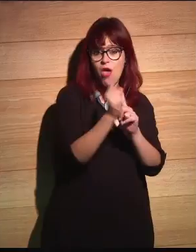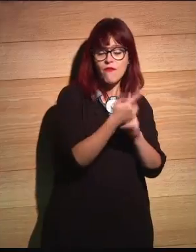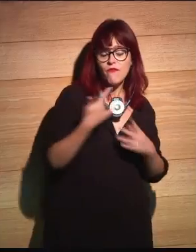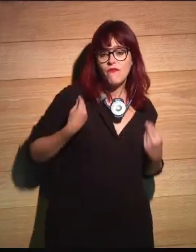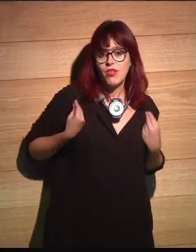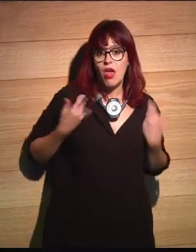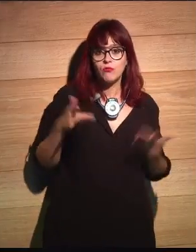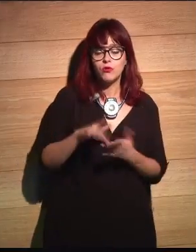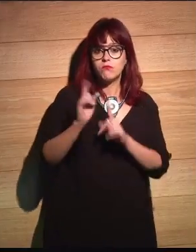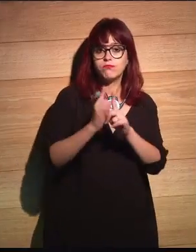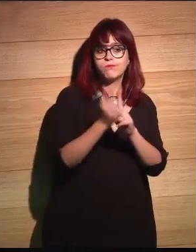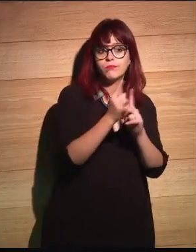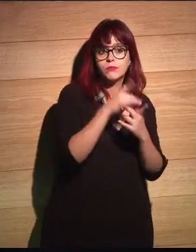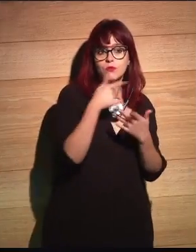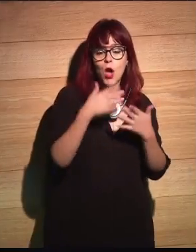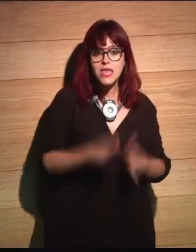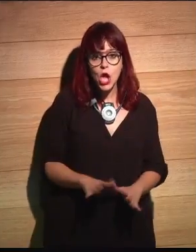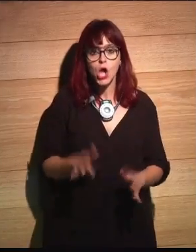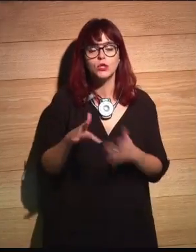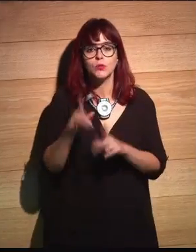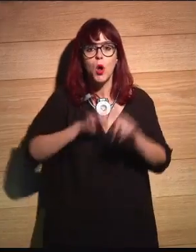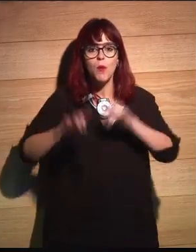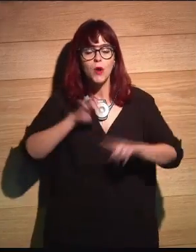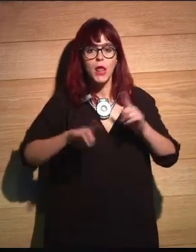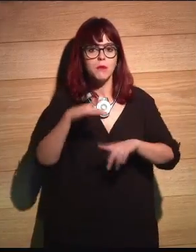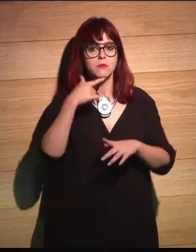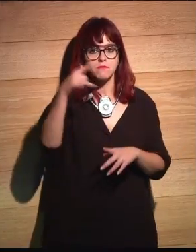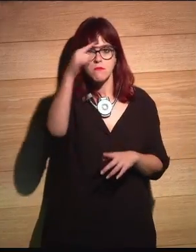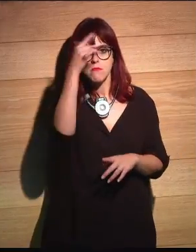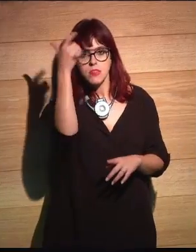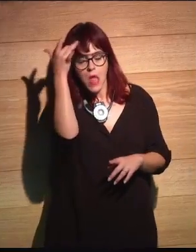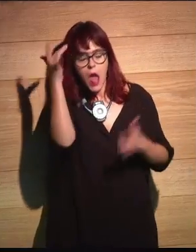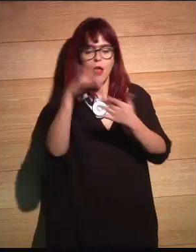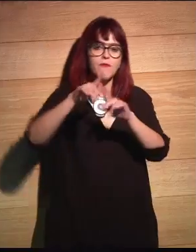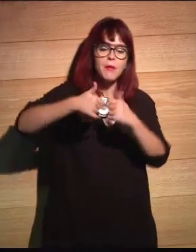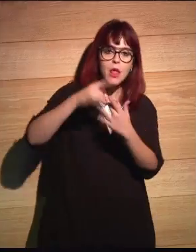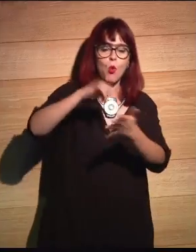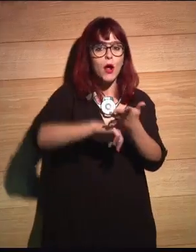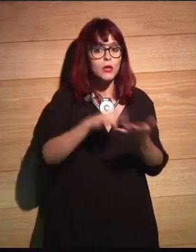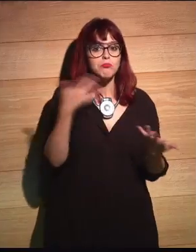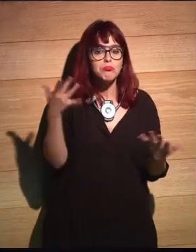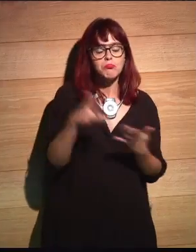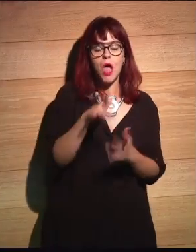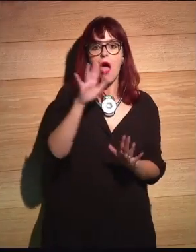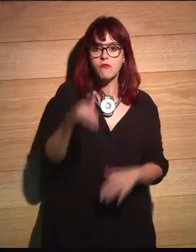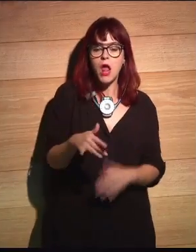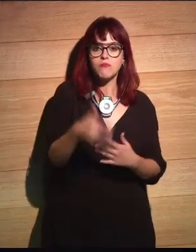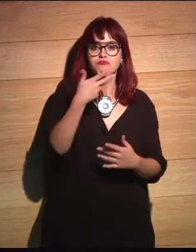his parents. And I think no one understood that this was going to be a big